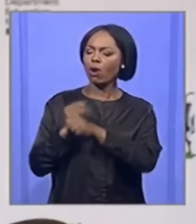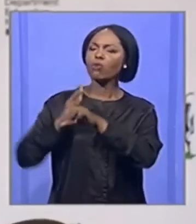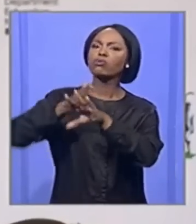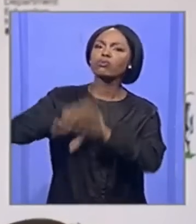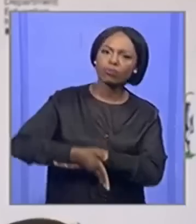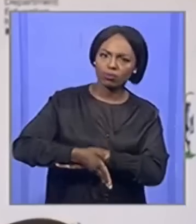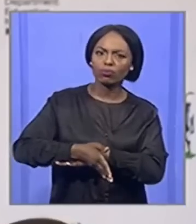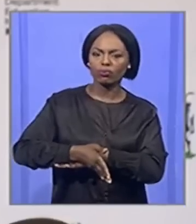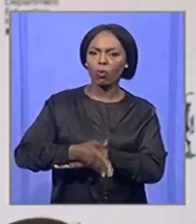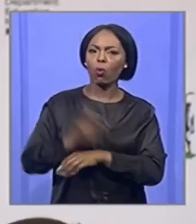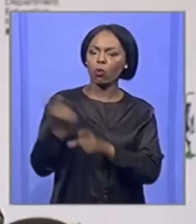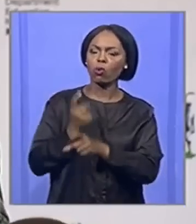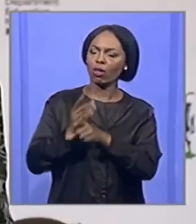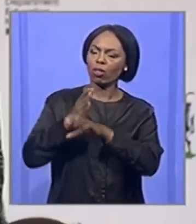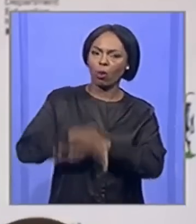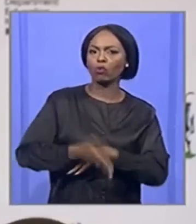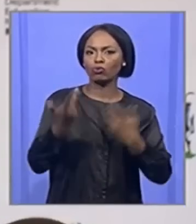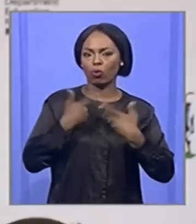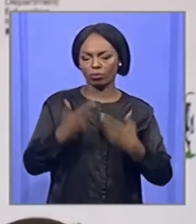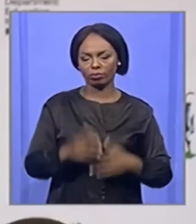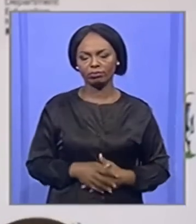nako tsohle ha ke ra utlwa.